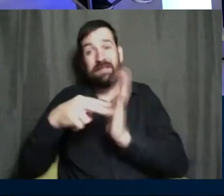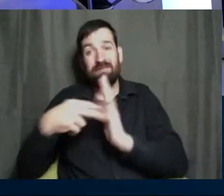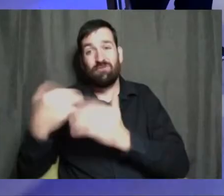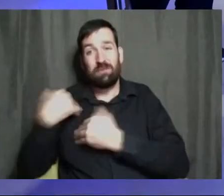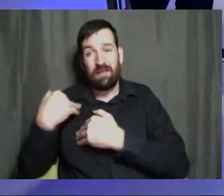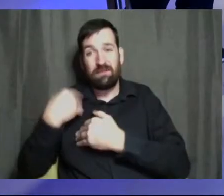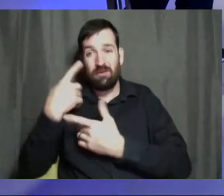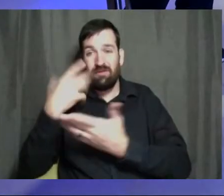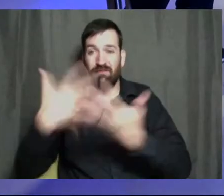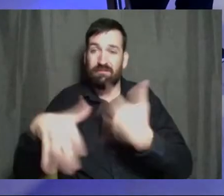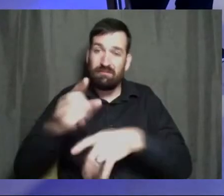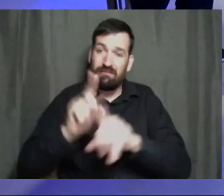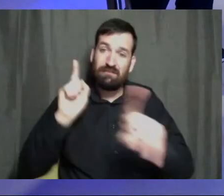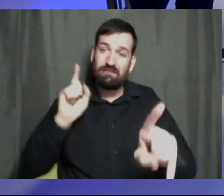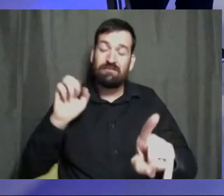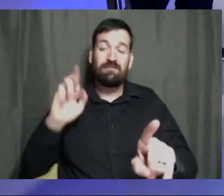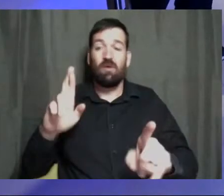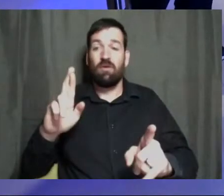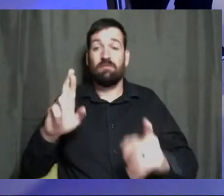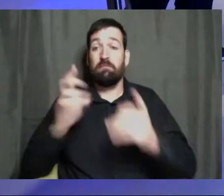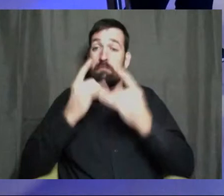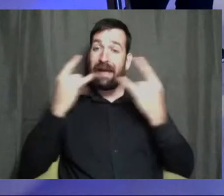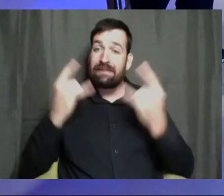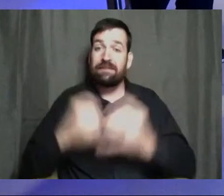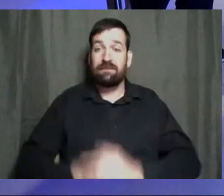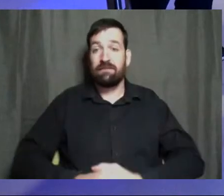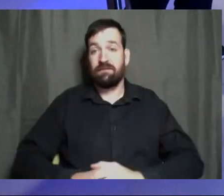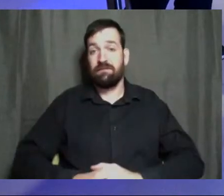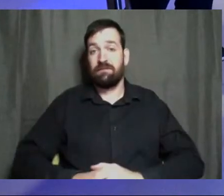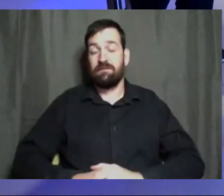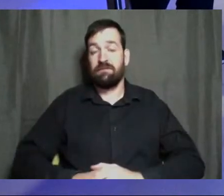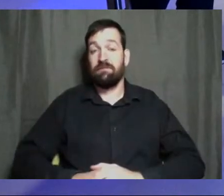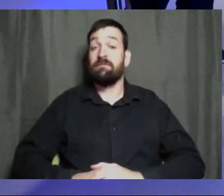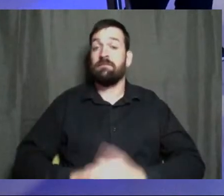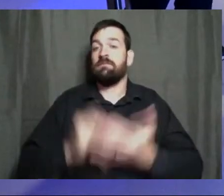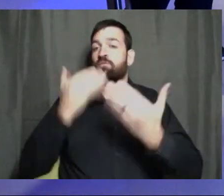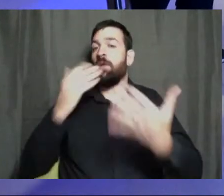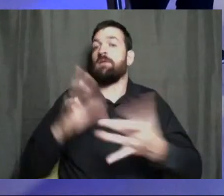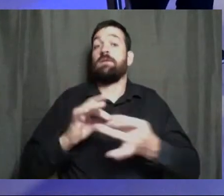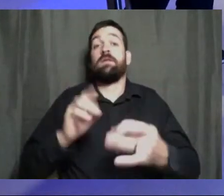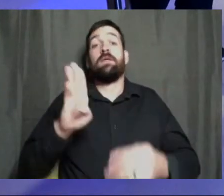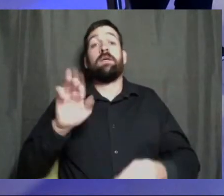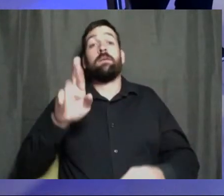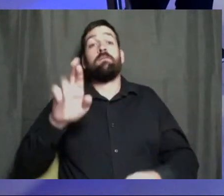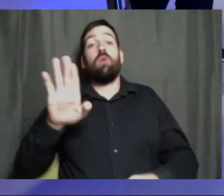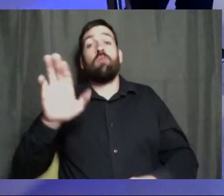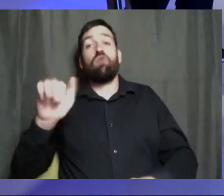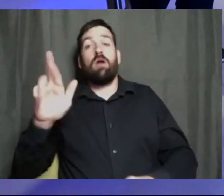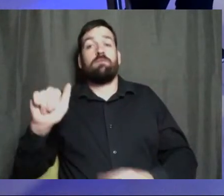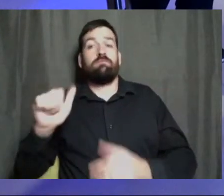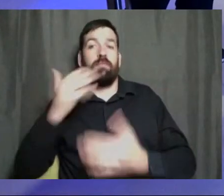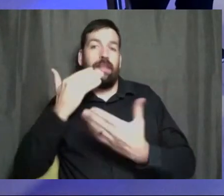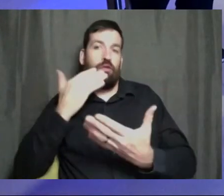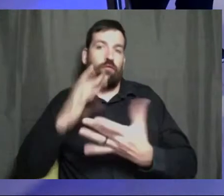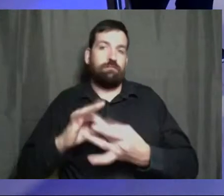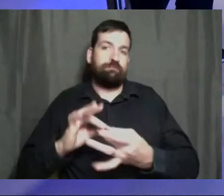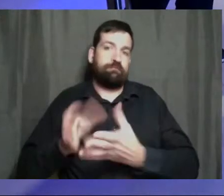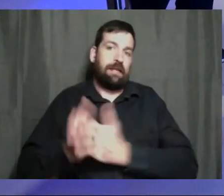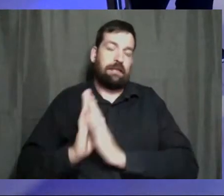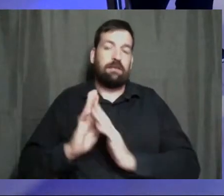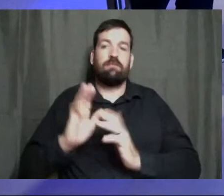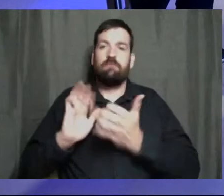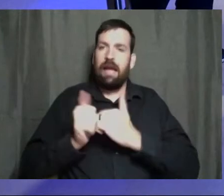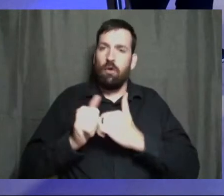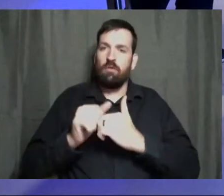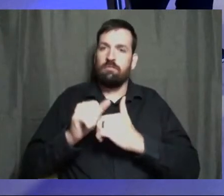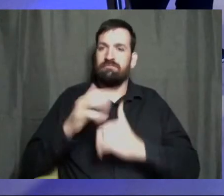or masking. So really well said, Barbara. Thank you for asking. She was asking how Sunny and Dominic, my kids,